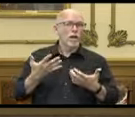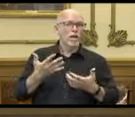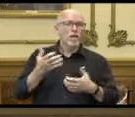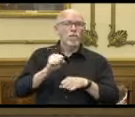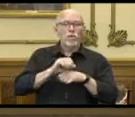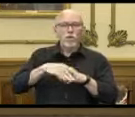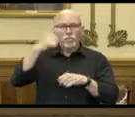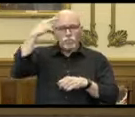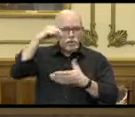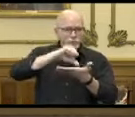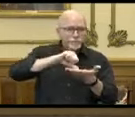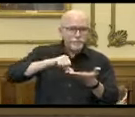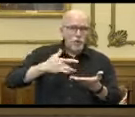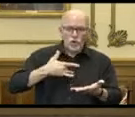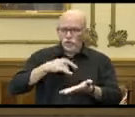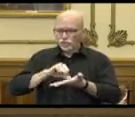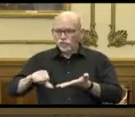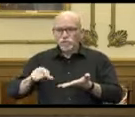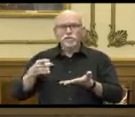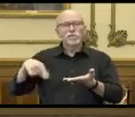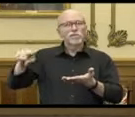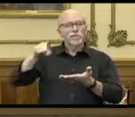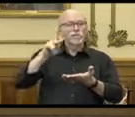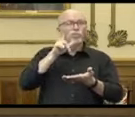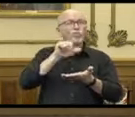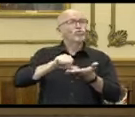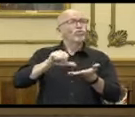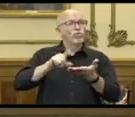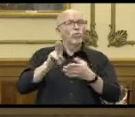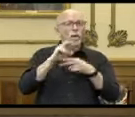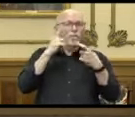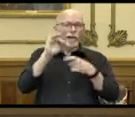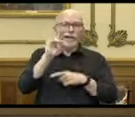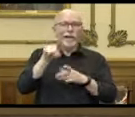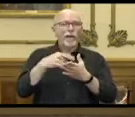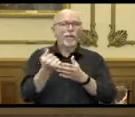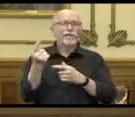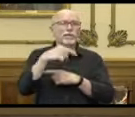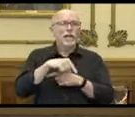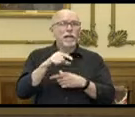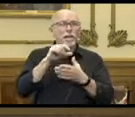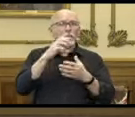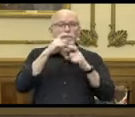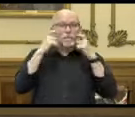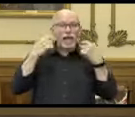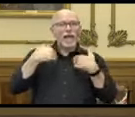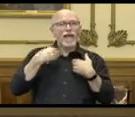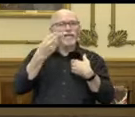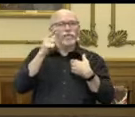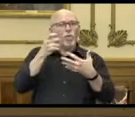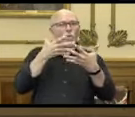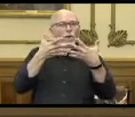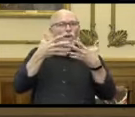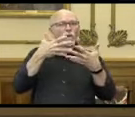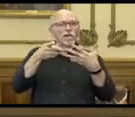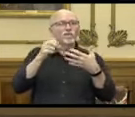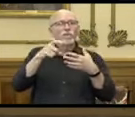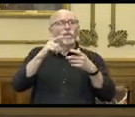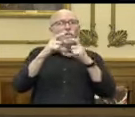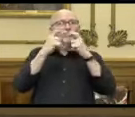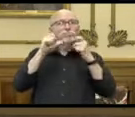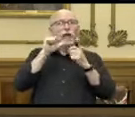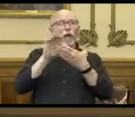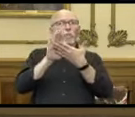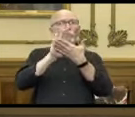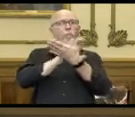brain, working on your heart, working on all kinds of other things. Masks have holes in them, so fabric is not solid.